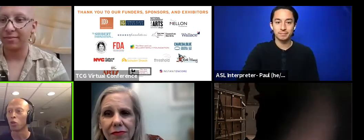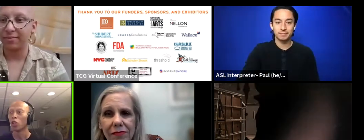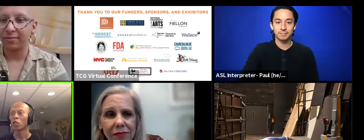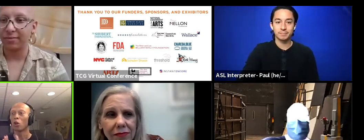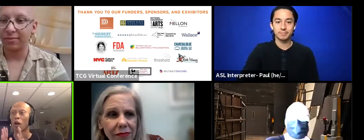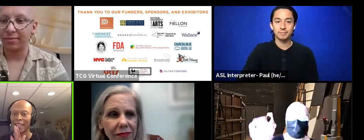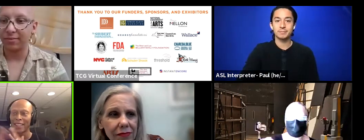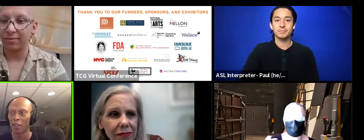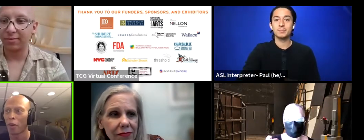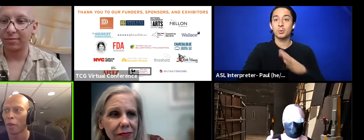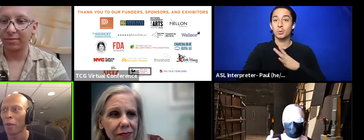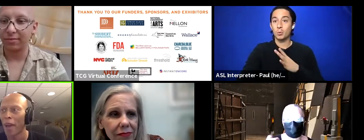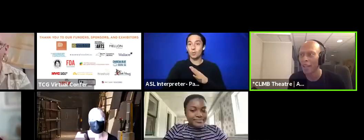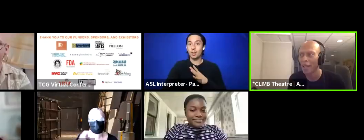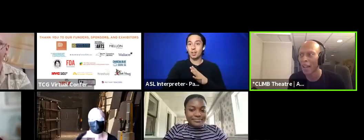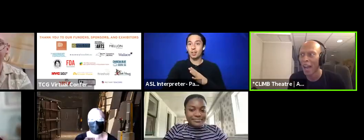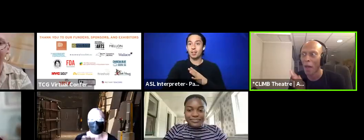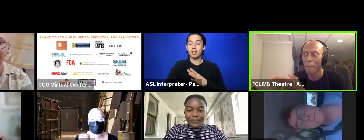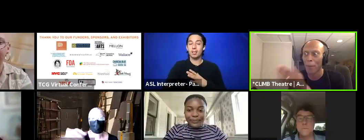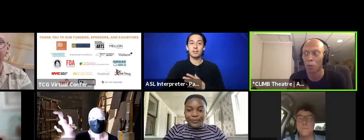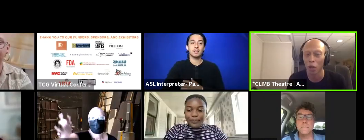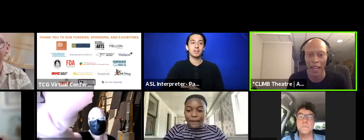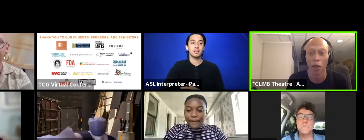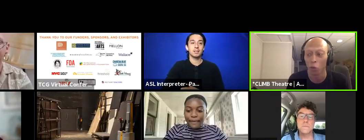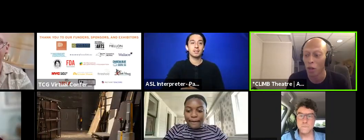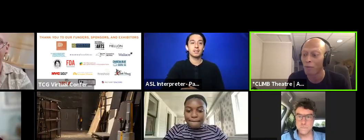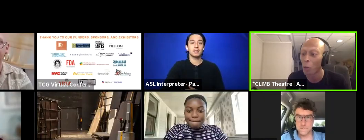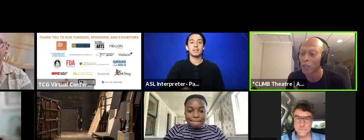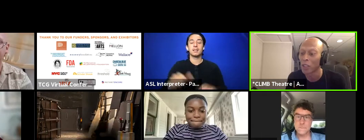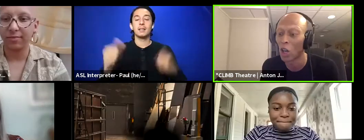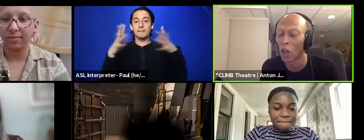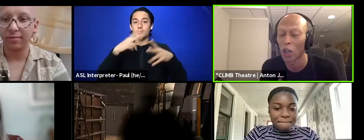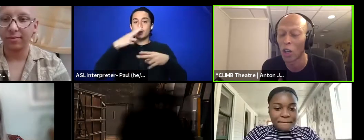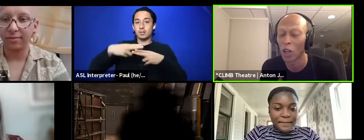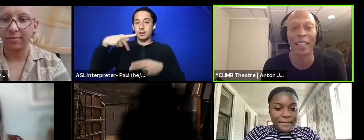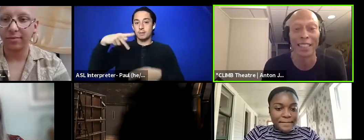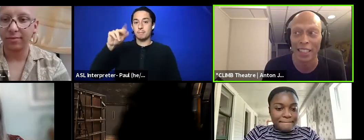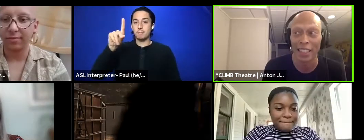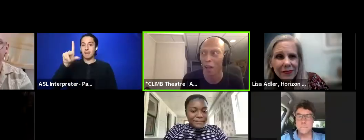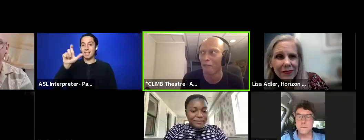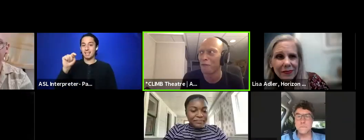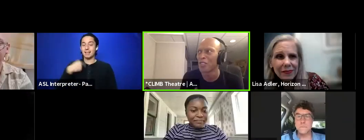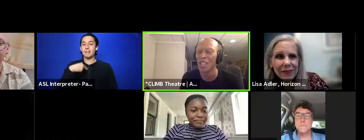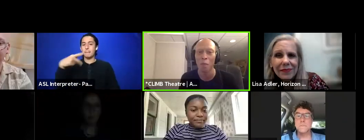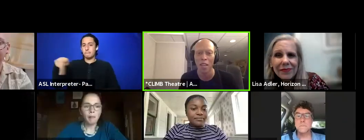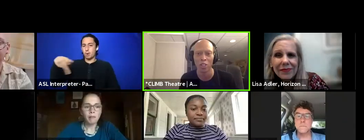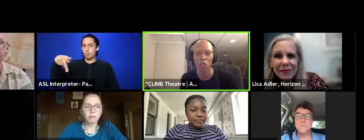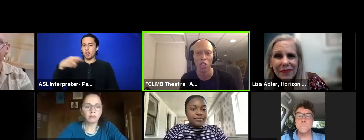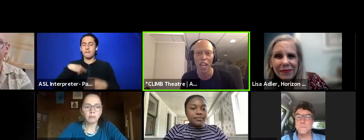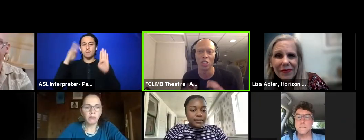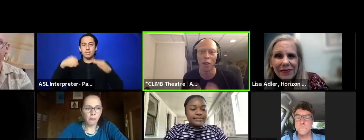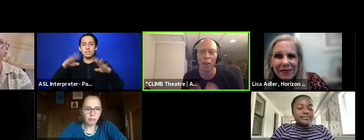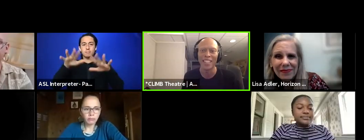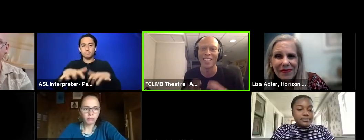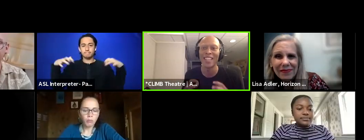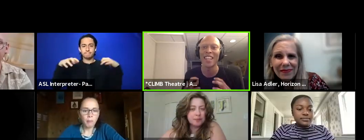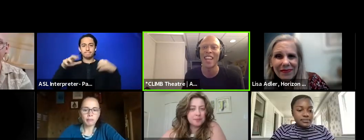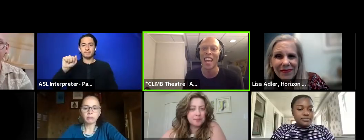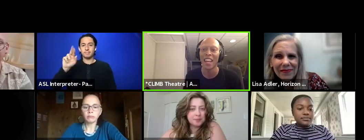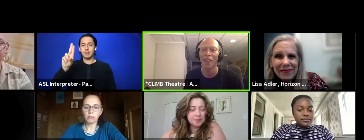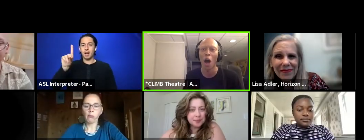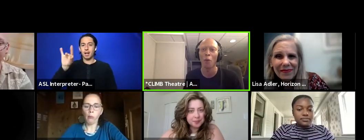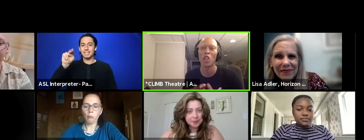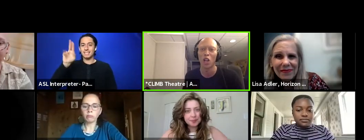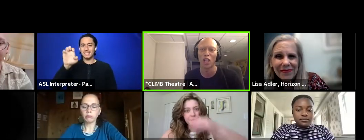So cool. So as I said on the Padlet, I have that purple Anton one. We are focusing on audiences. We have 15 minutes to change the